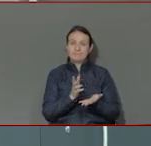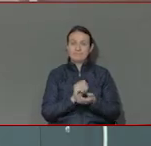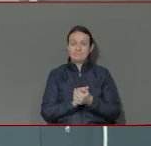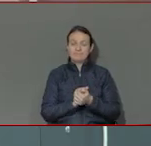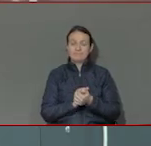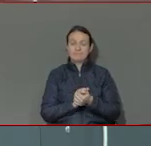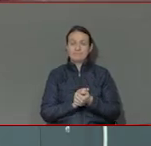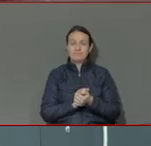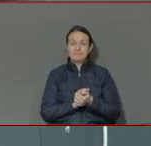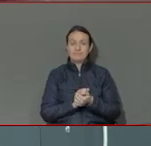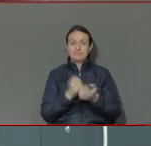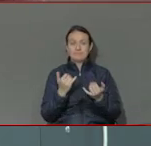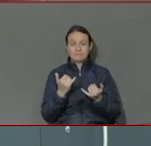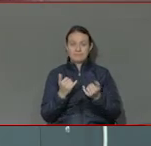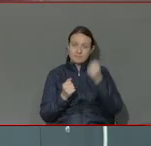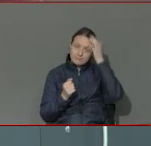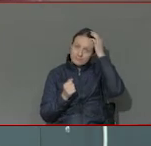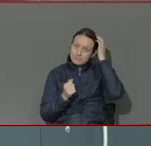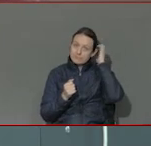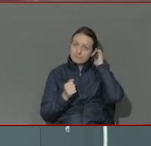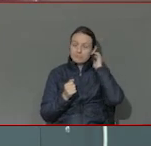Then the other